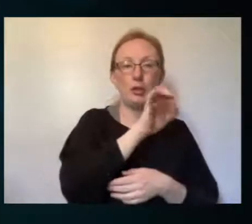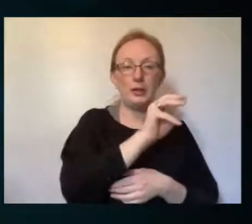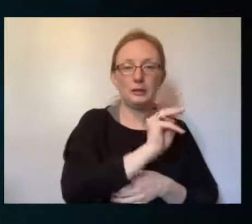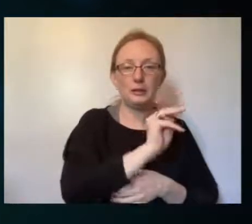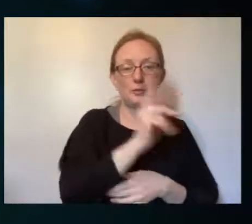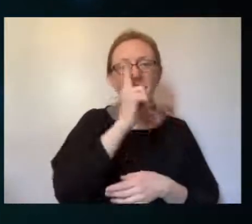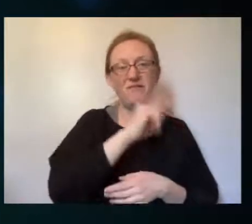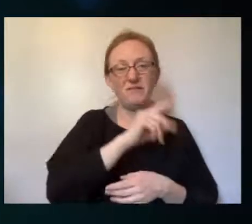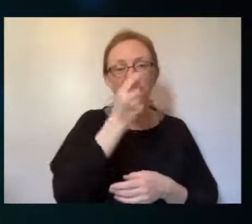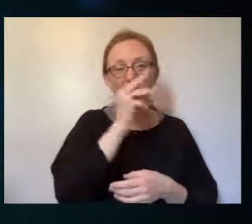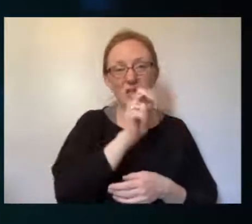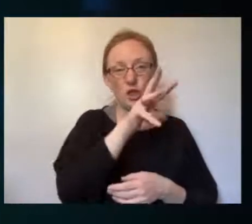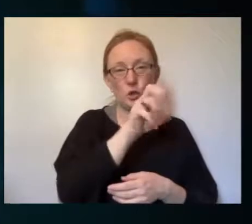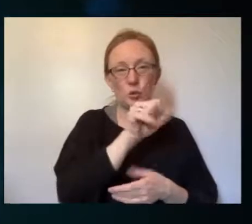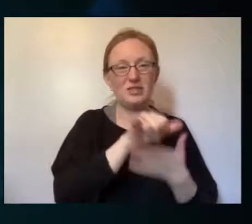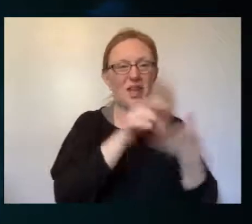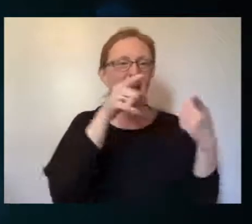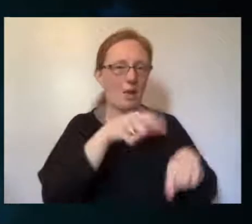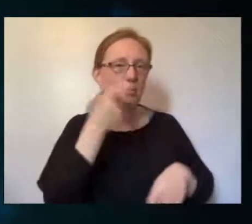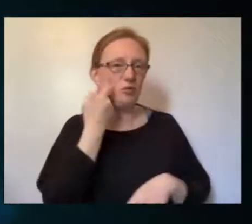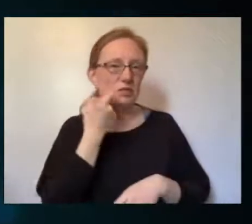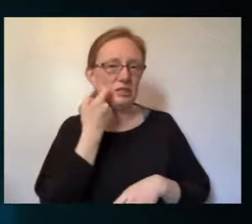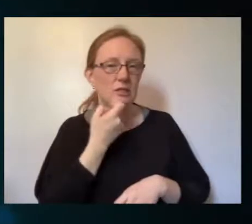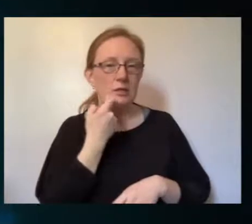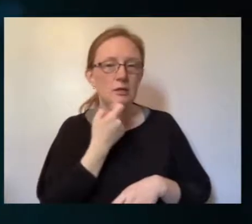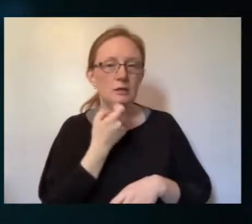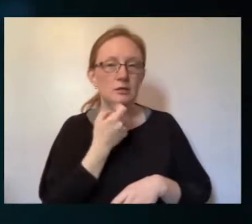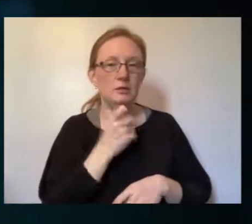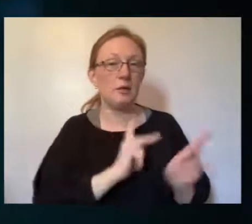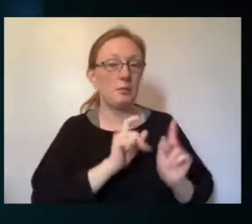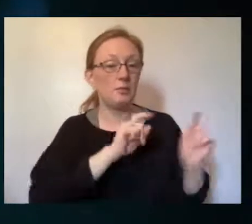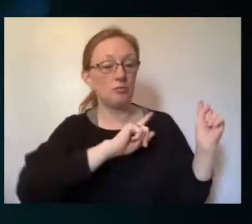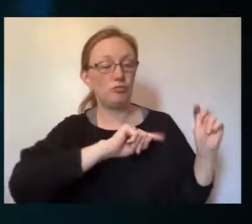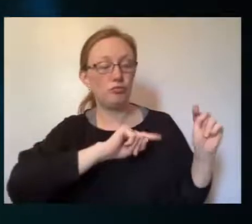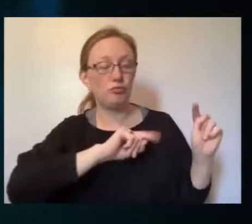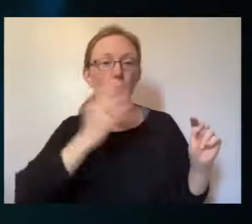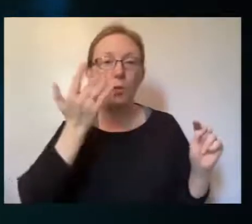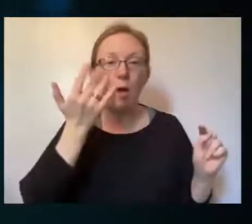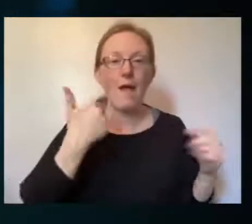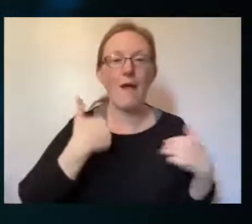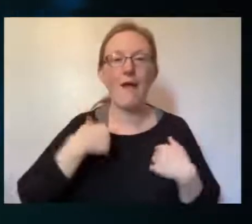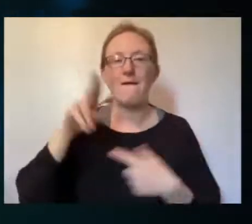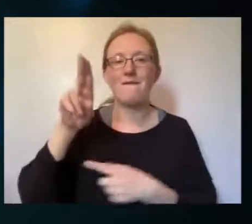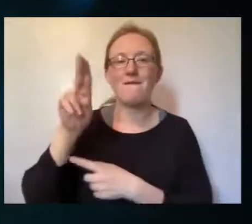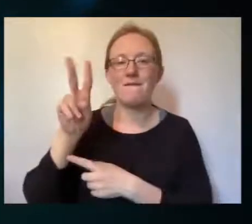was one that happened just recently. And people could attend because we have venues.